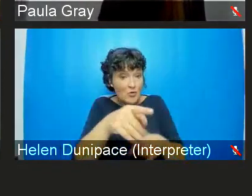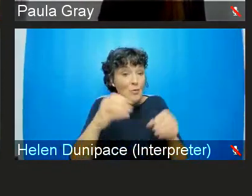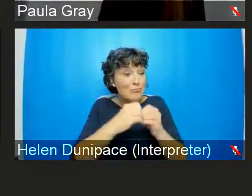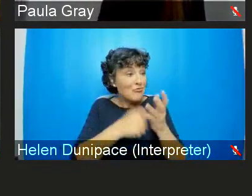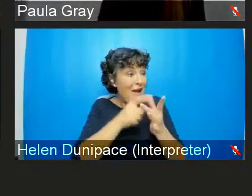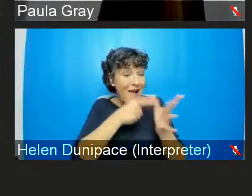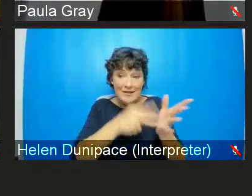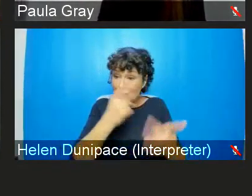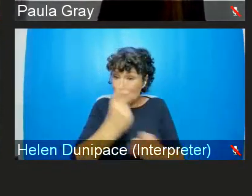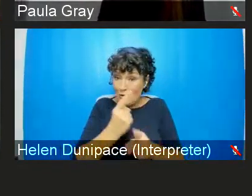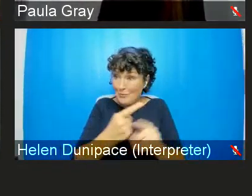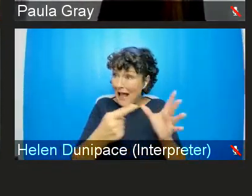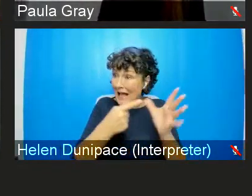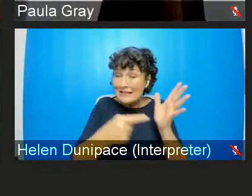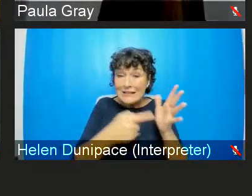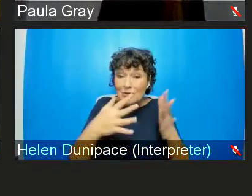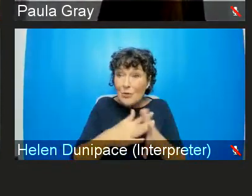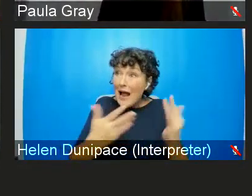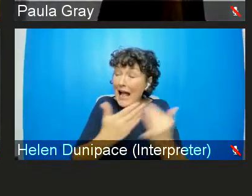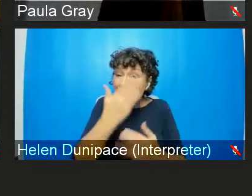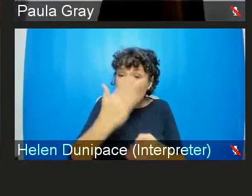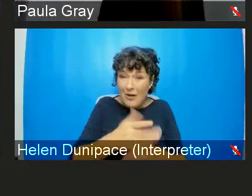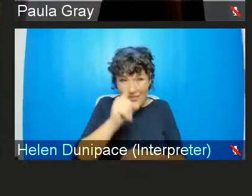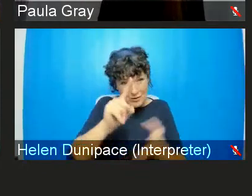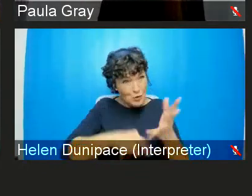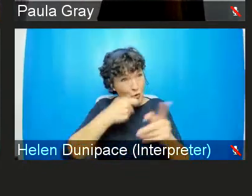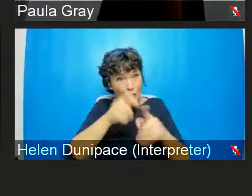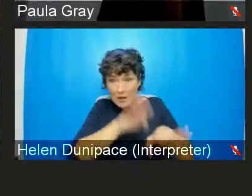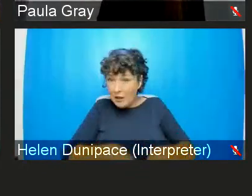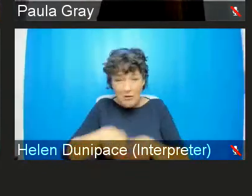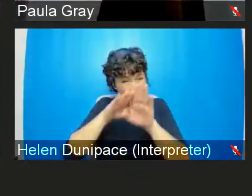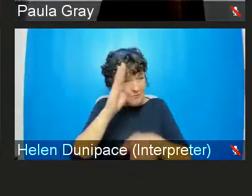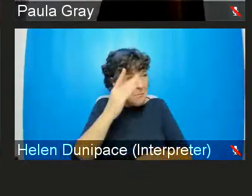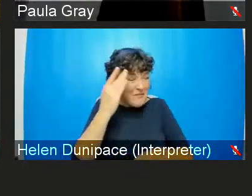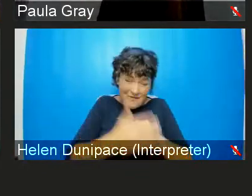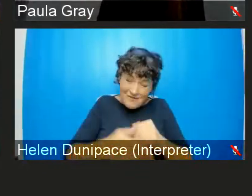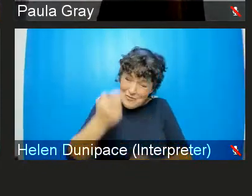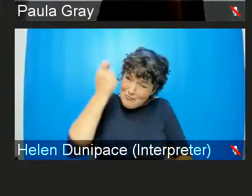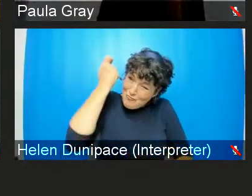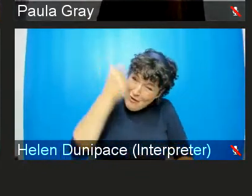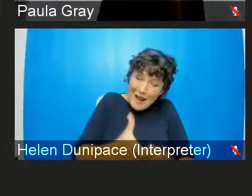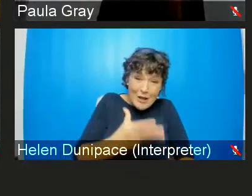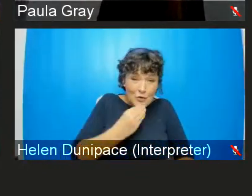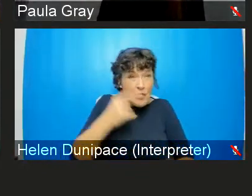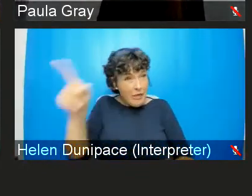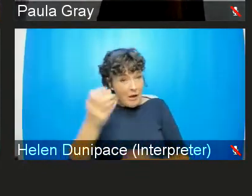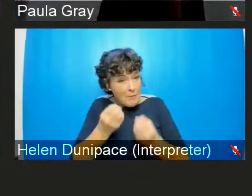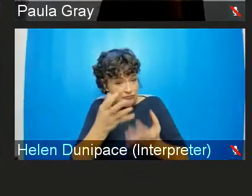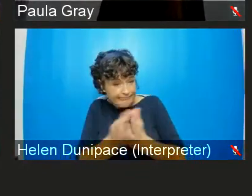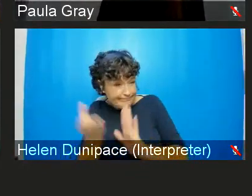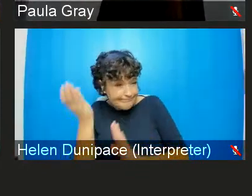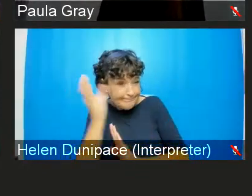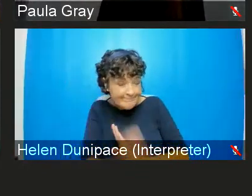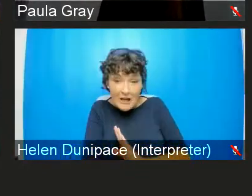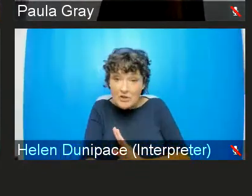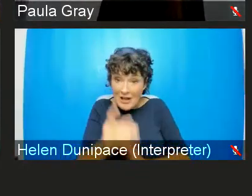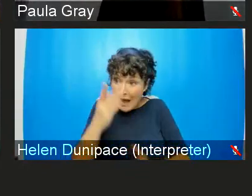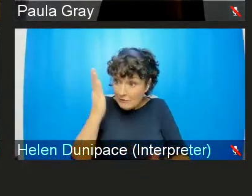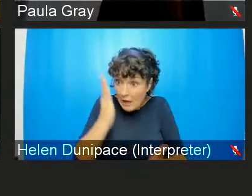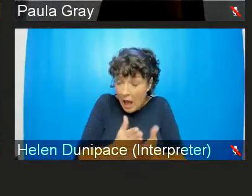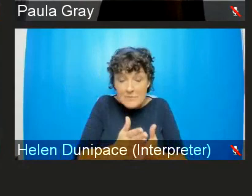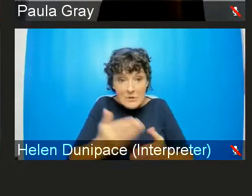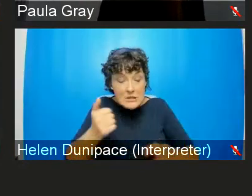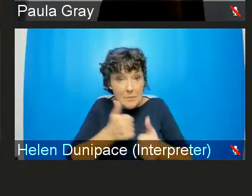start. UK-wide programme, not utilised very much, that can provide financial and tangible support to